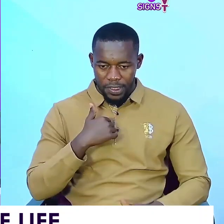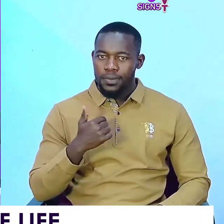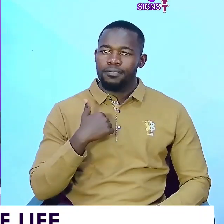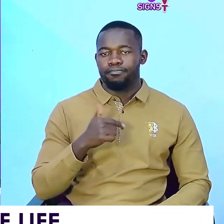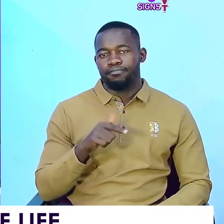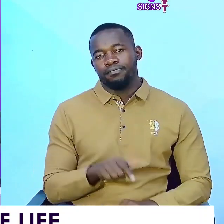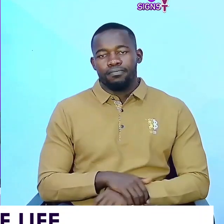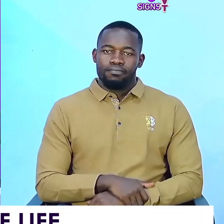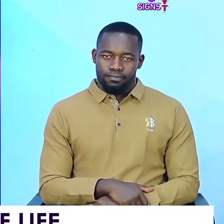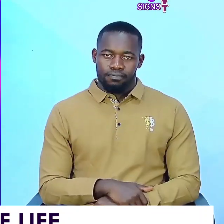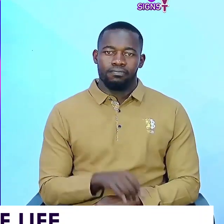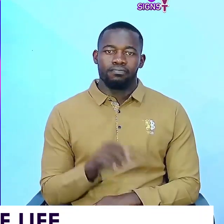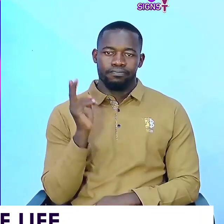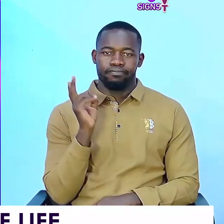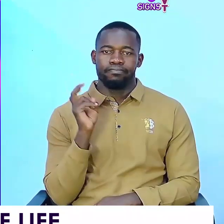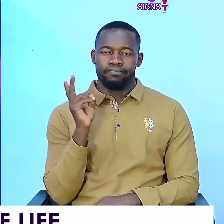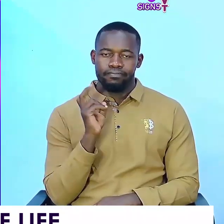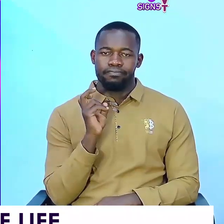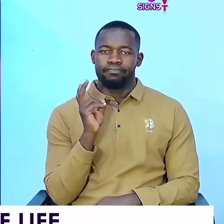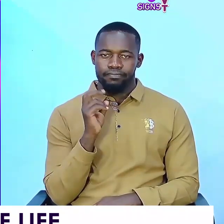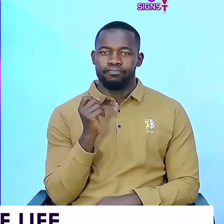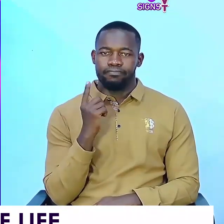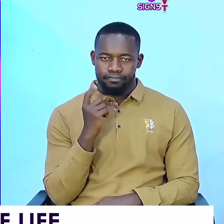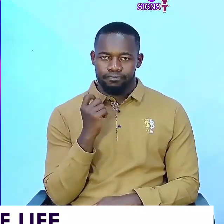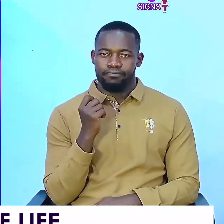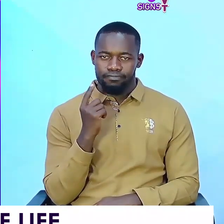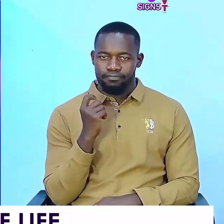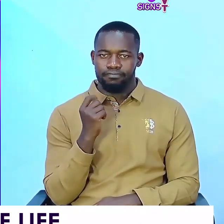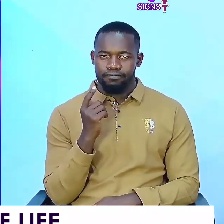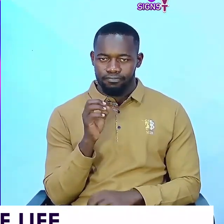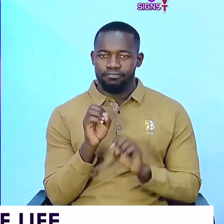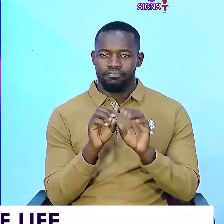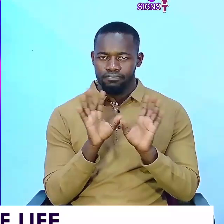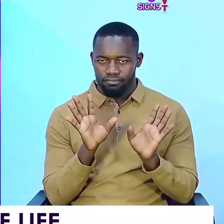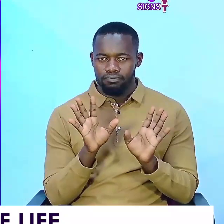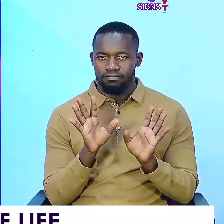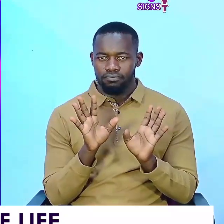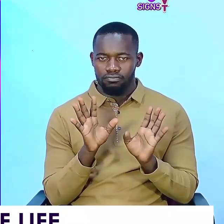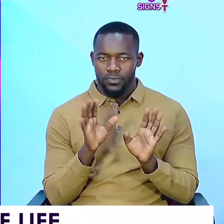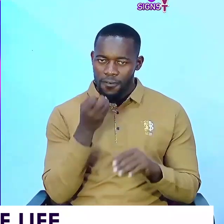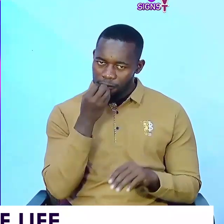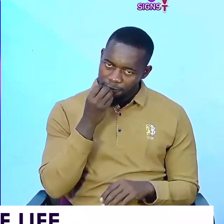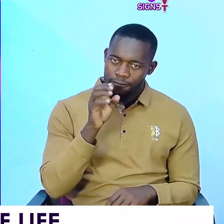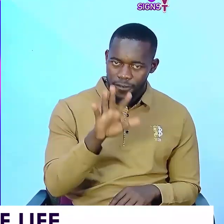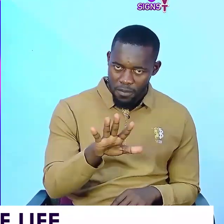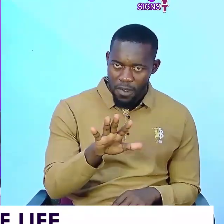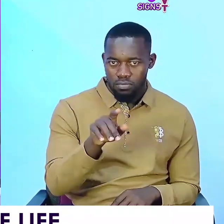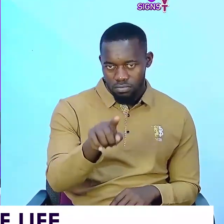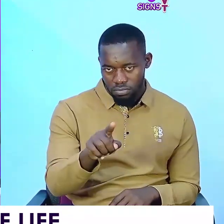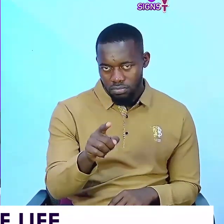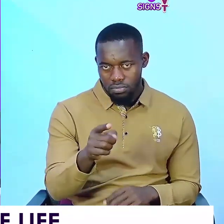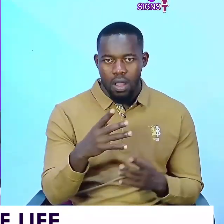receive your message loud and clear, and that all of you are in some form of agreement. there is a lot of attitudes